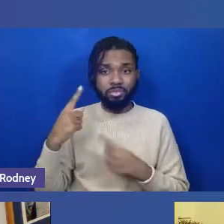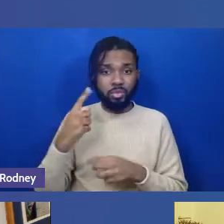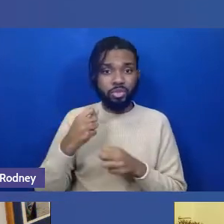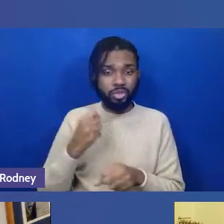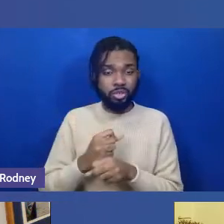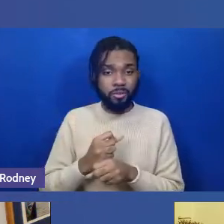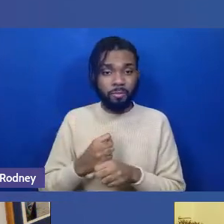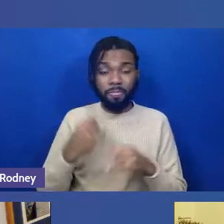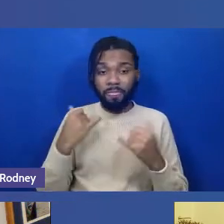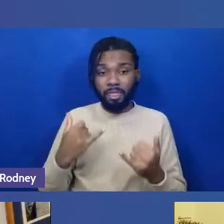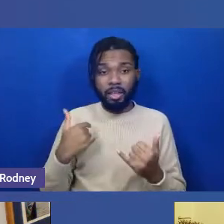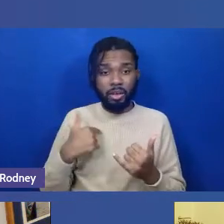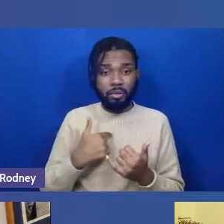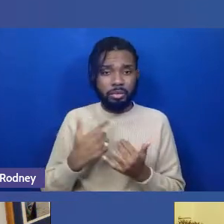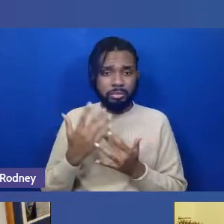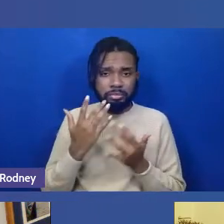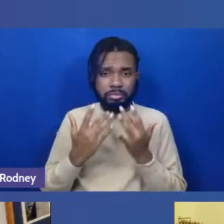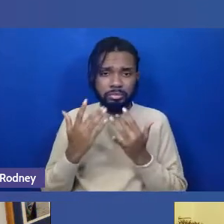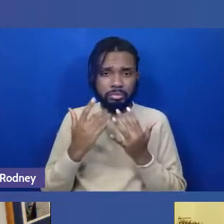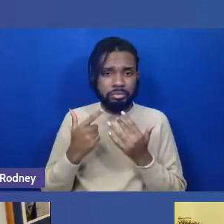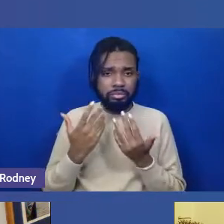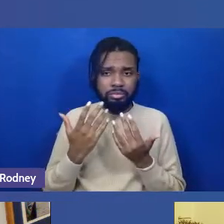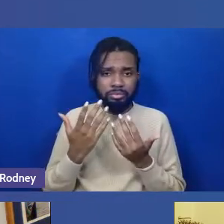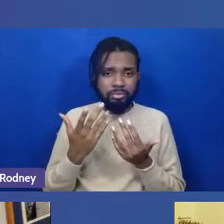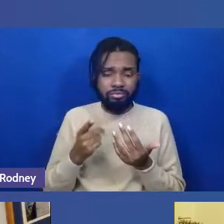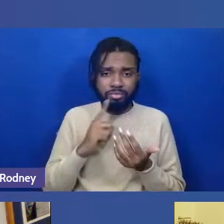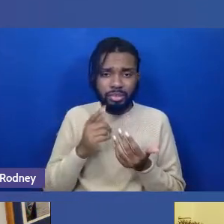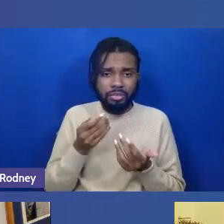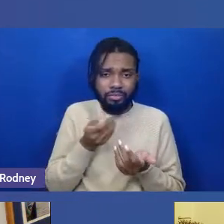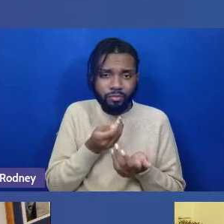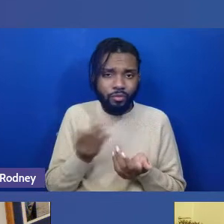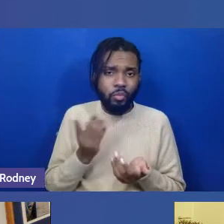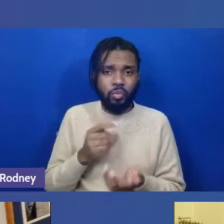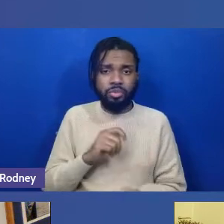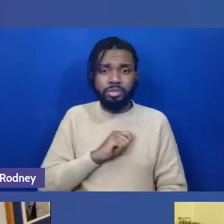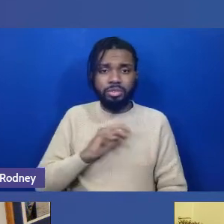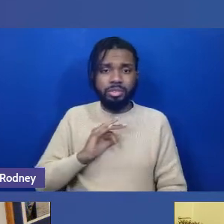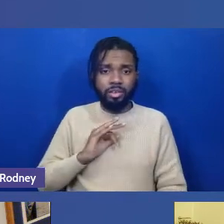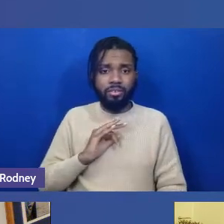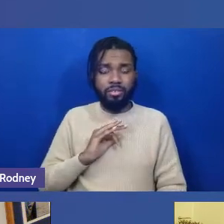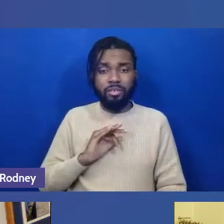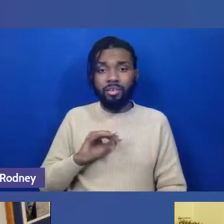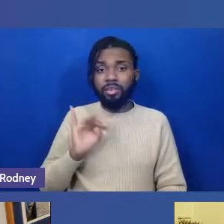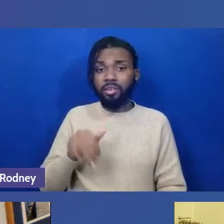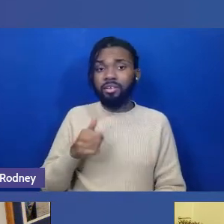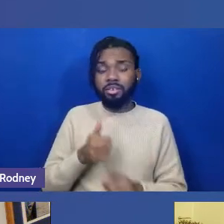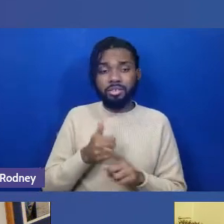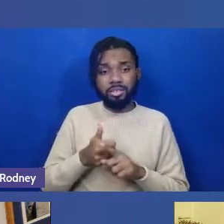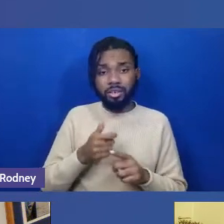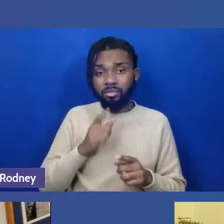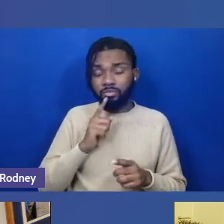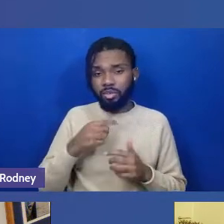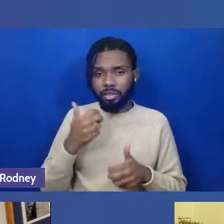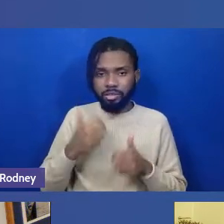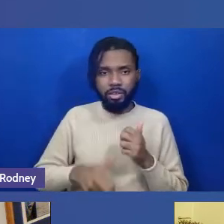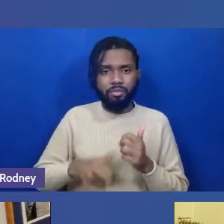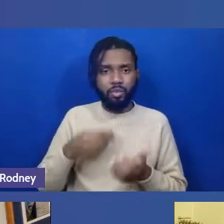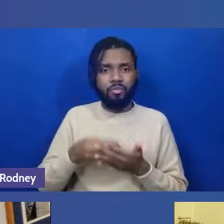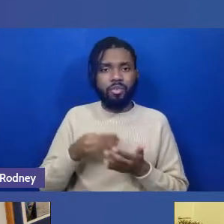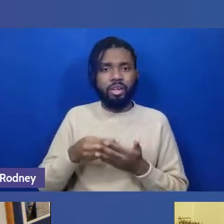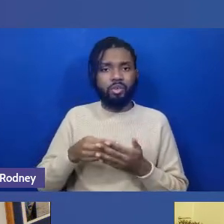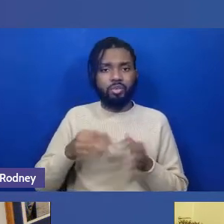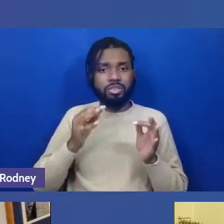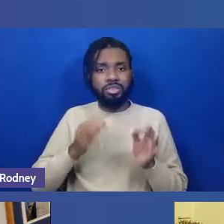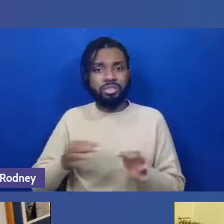bare bones staff. And those are really difficult financial decisions to make, but we're making